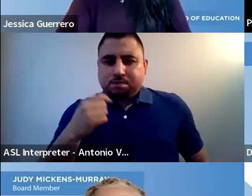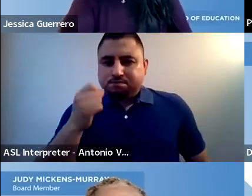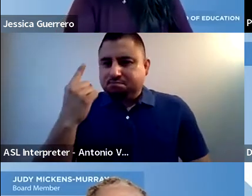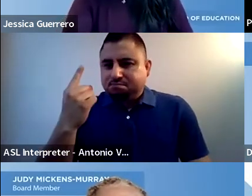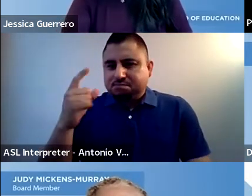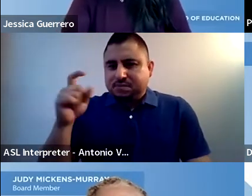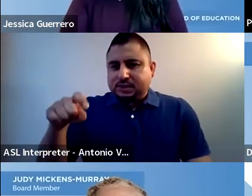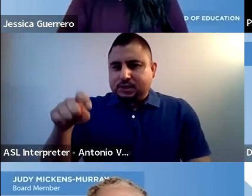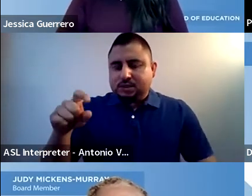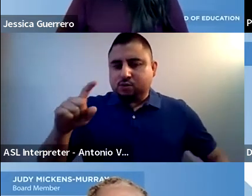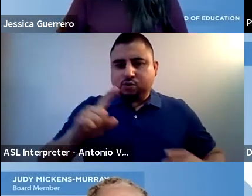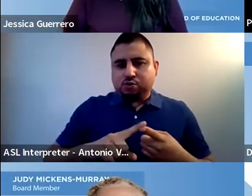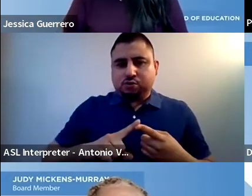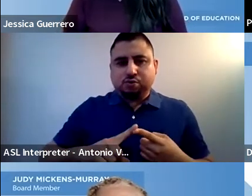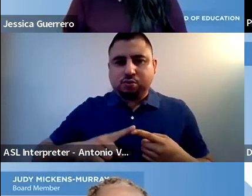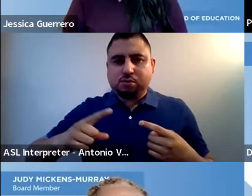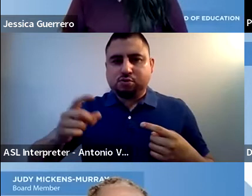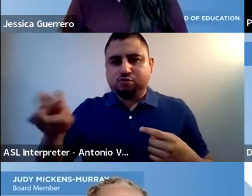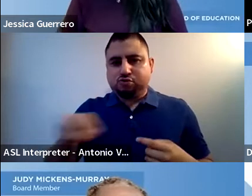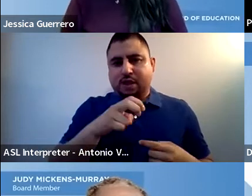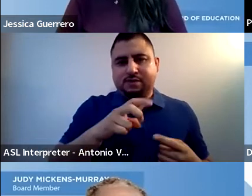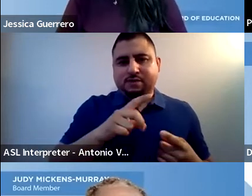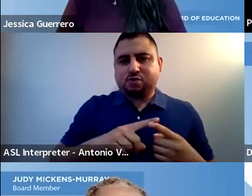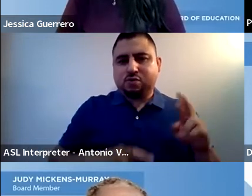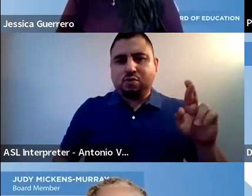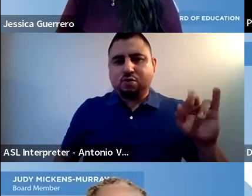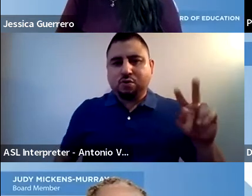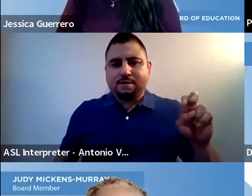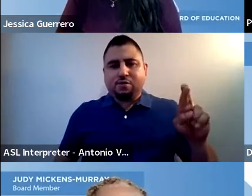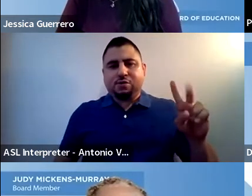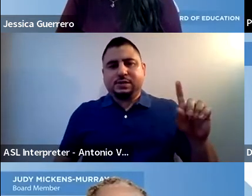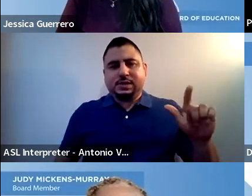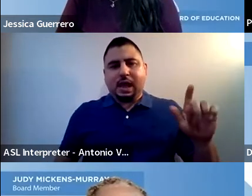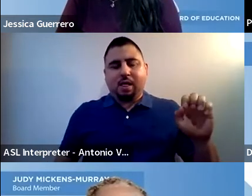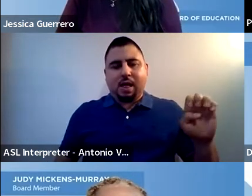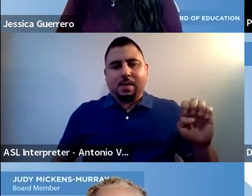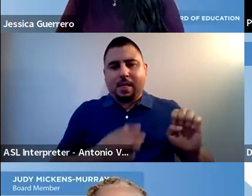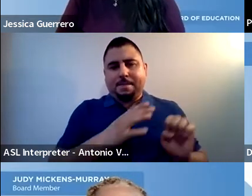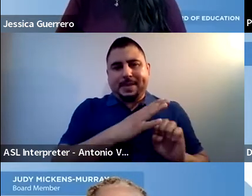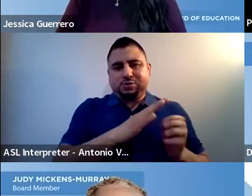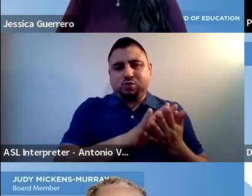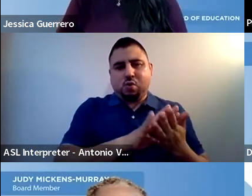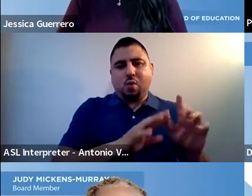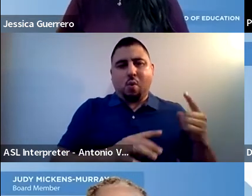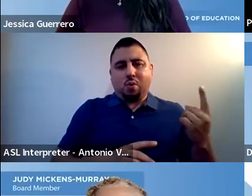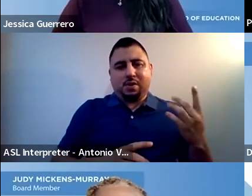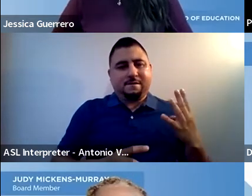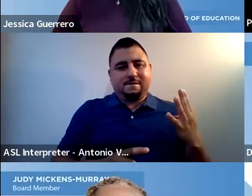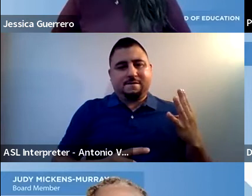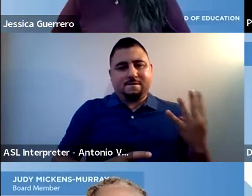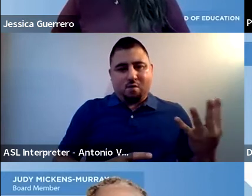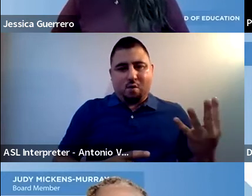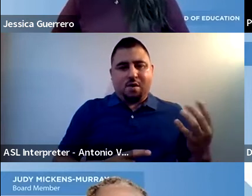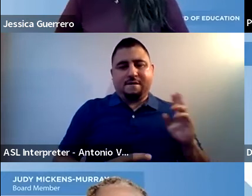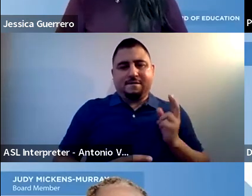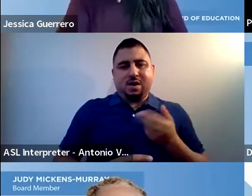understand the need to have a transfer to Riverdale Elementary School. And there will only be four of us affected